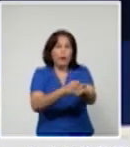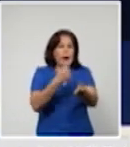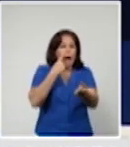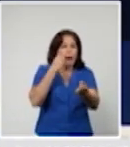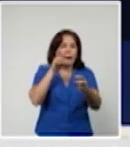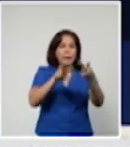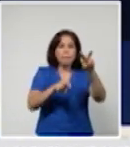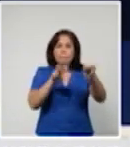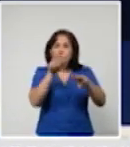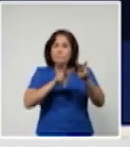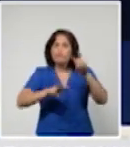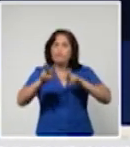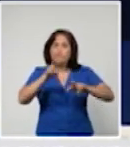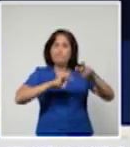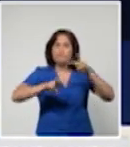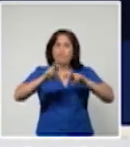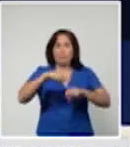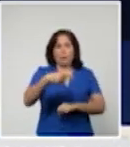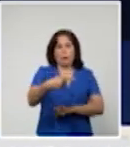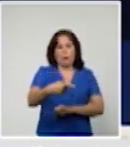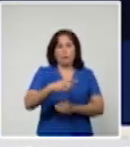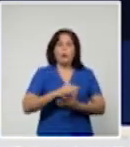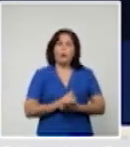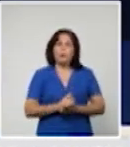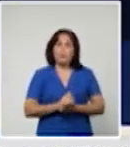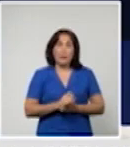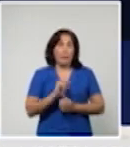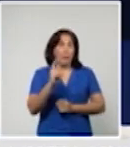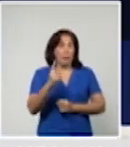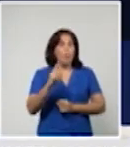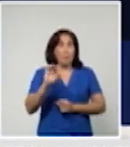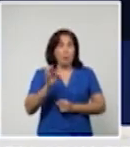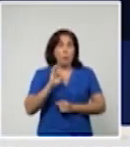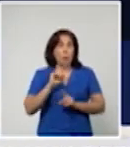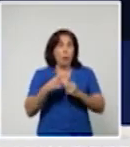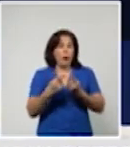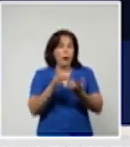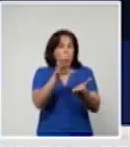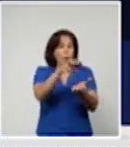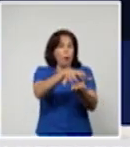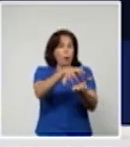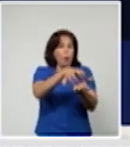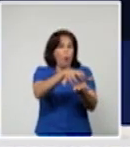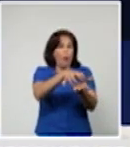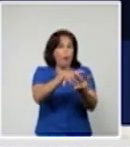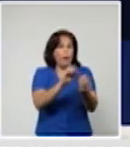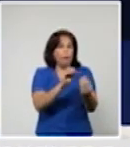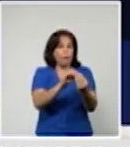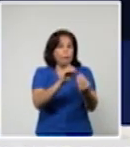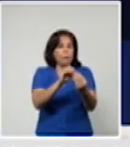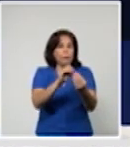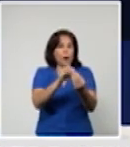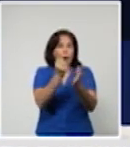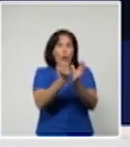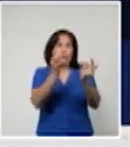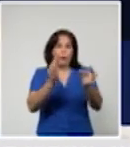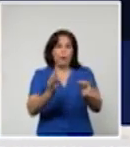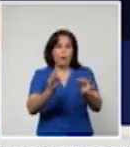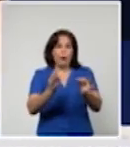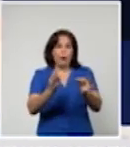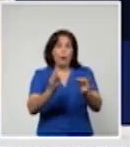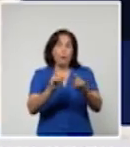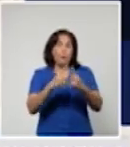contacts, but also anyone else who could potentially be linked to these episodes of